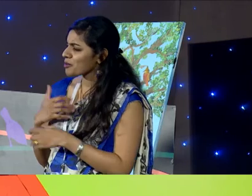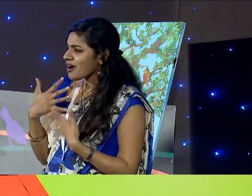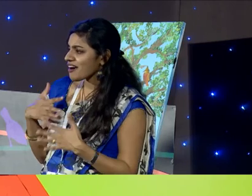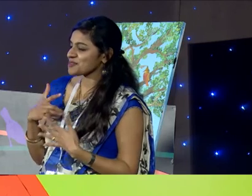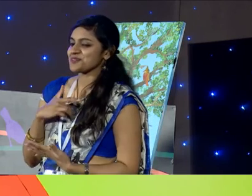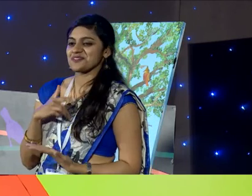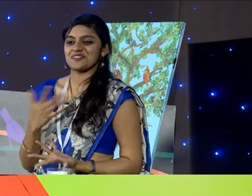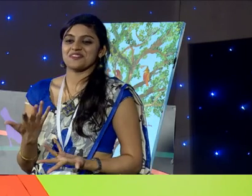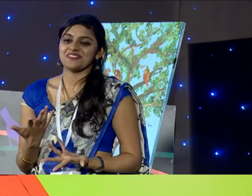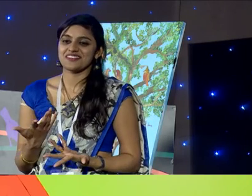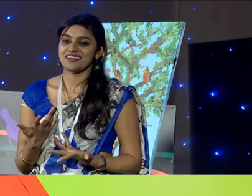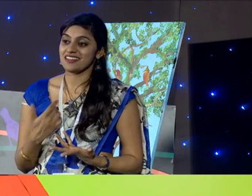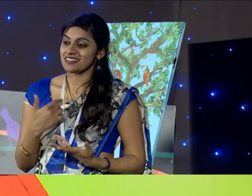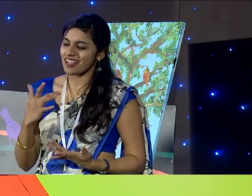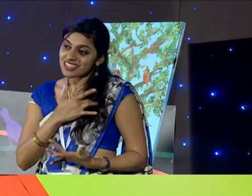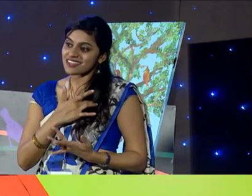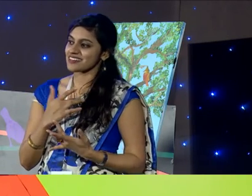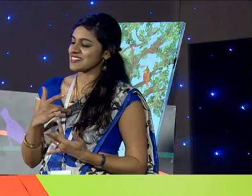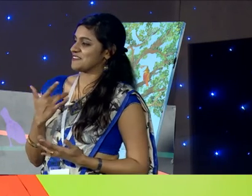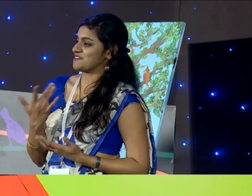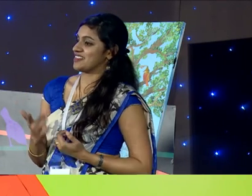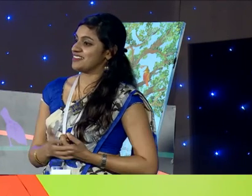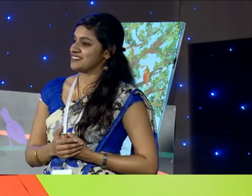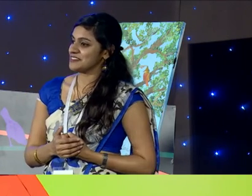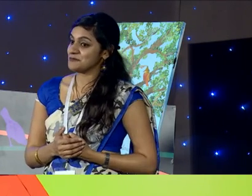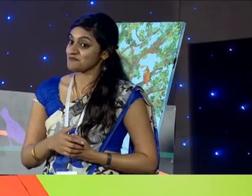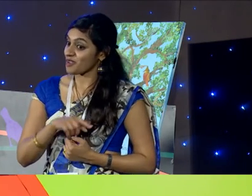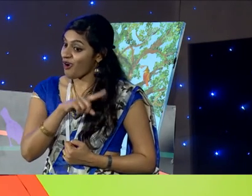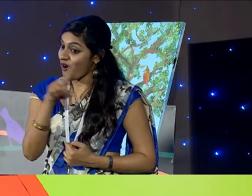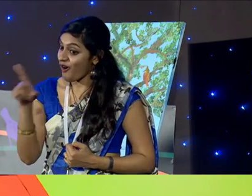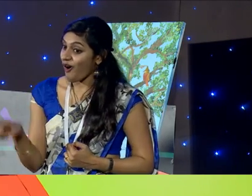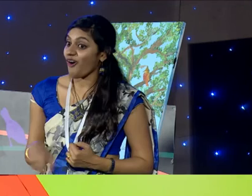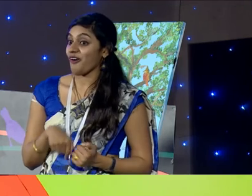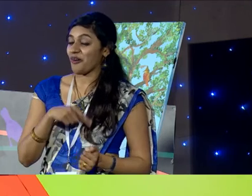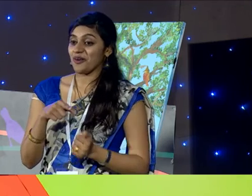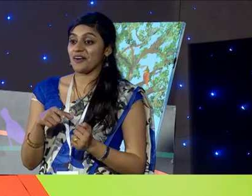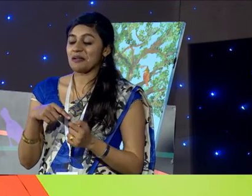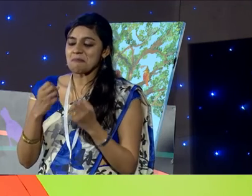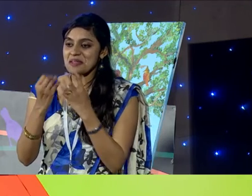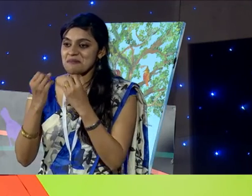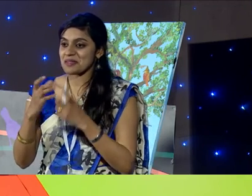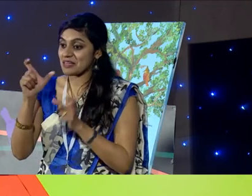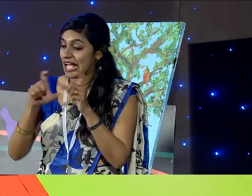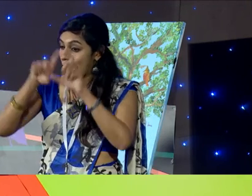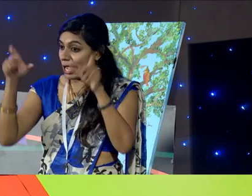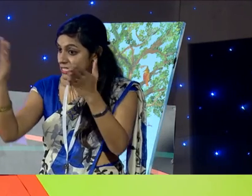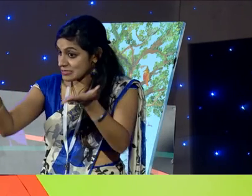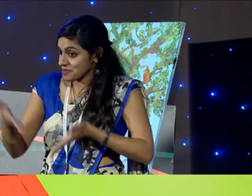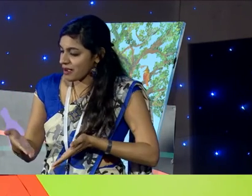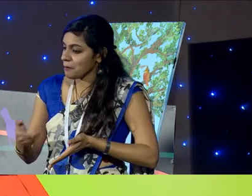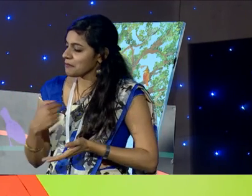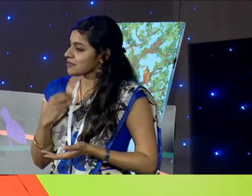are directly affected, it's very clear that guests are supporting us with their loyalty. As a company, we get